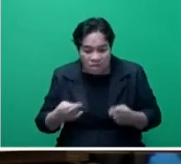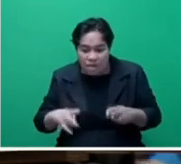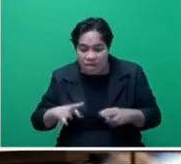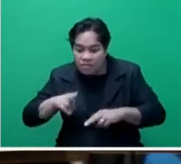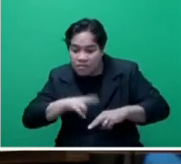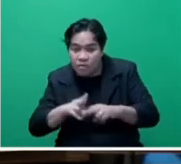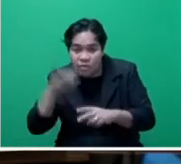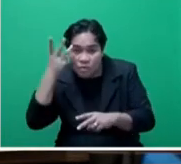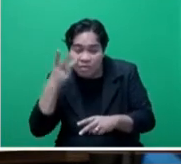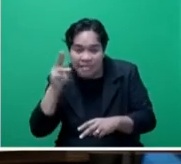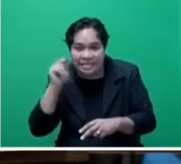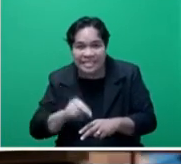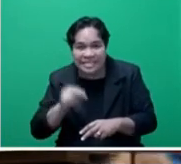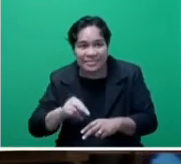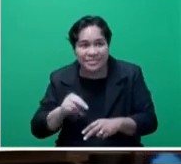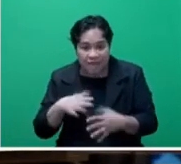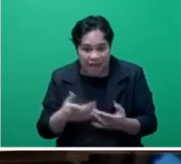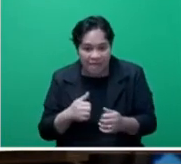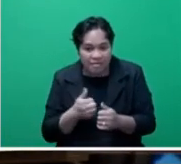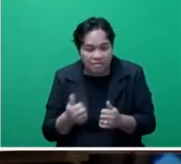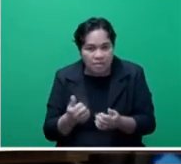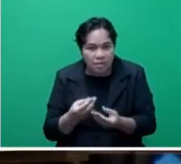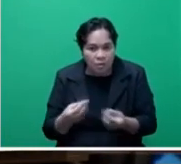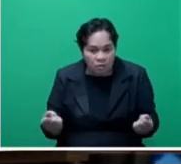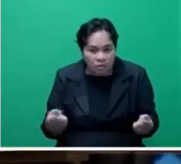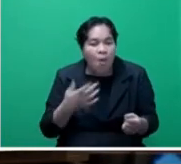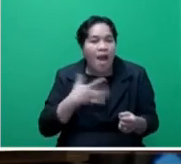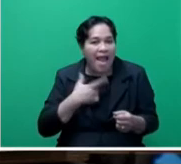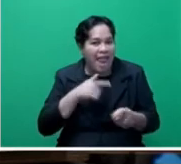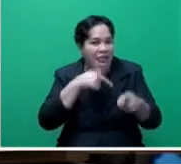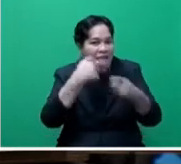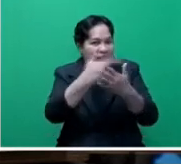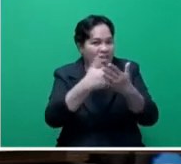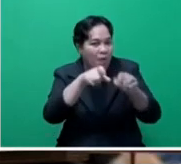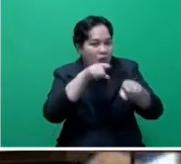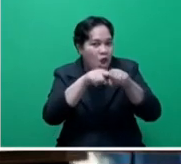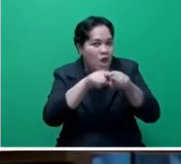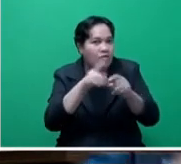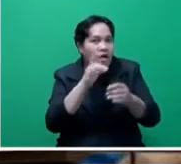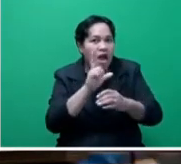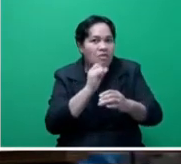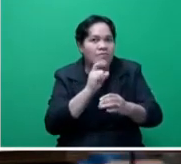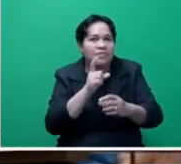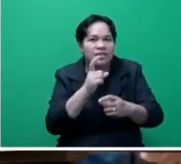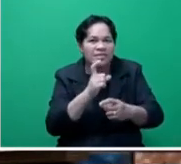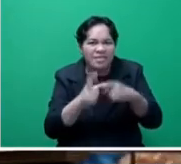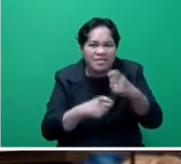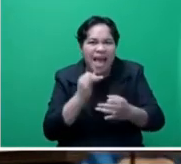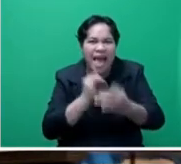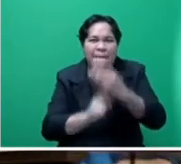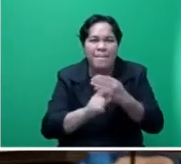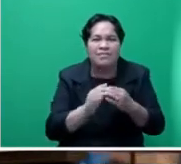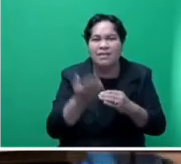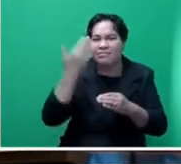need. This proactive measure is as per lessons learned from the past situations of crisis in Fiji. Mr. Speaker,